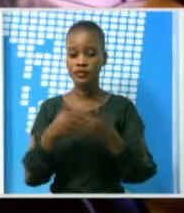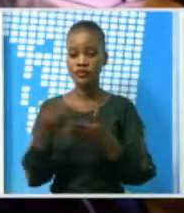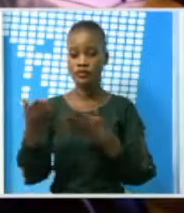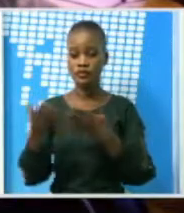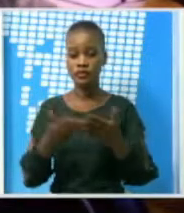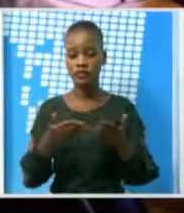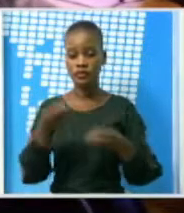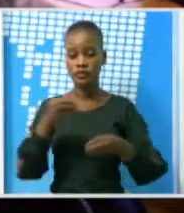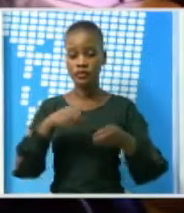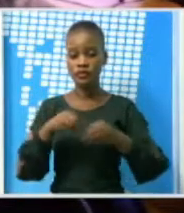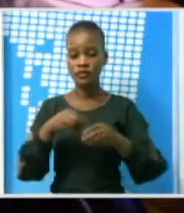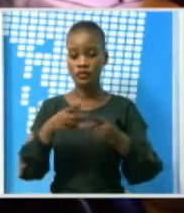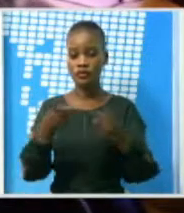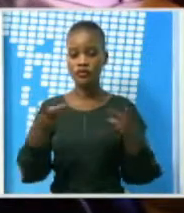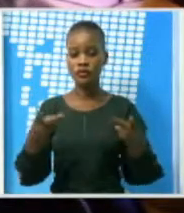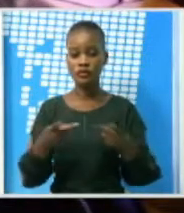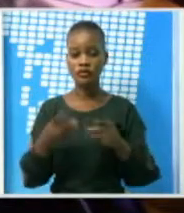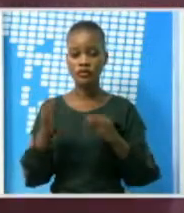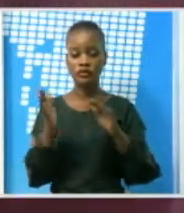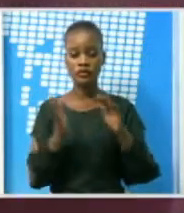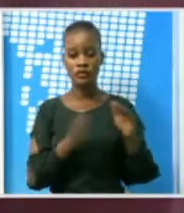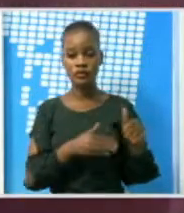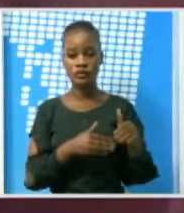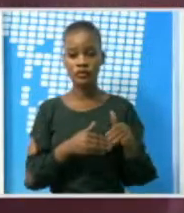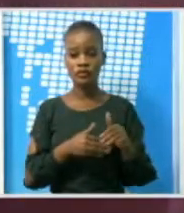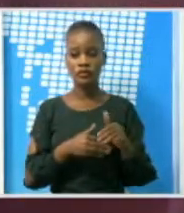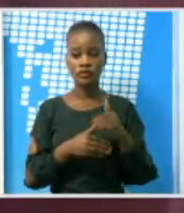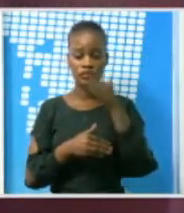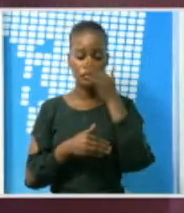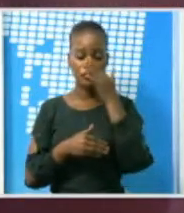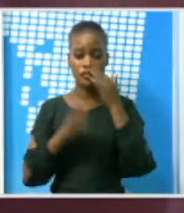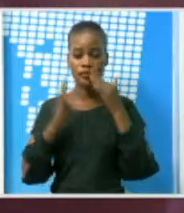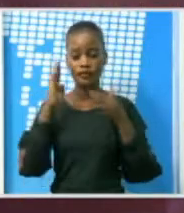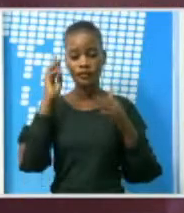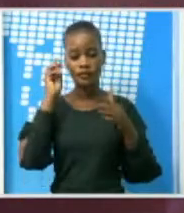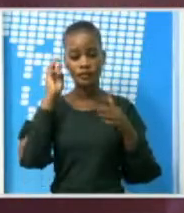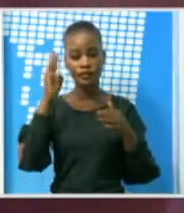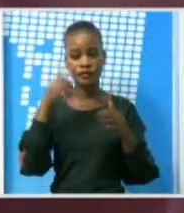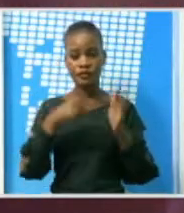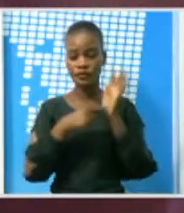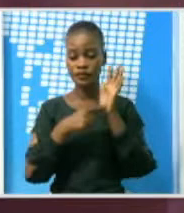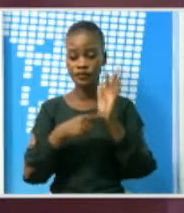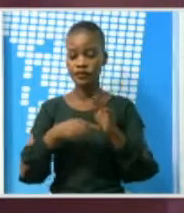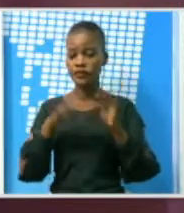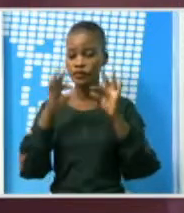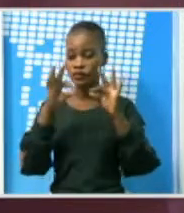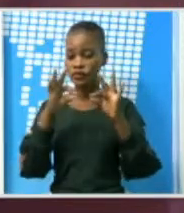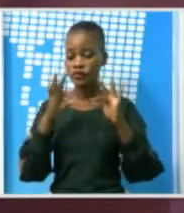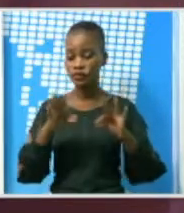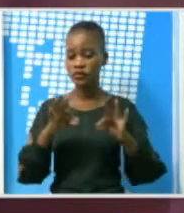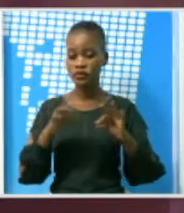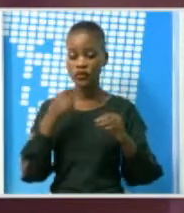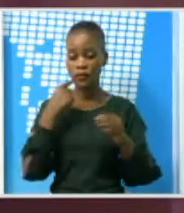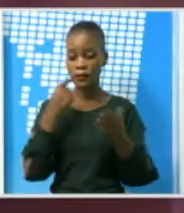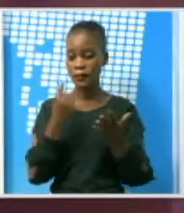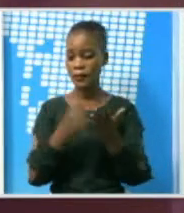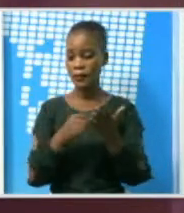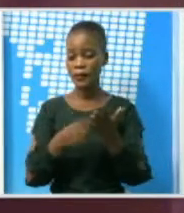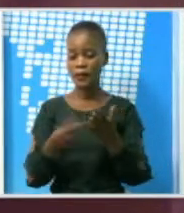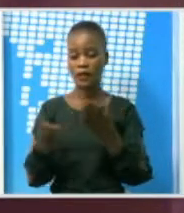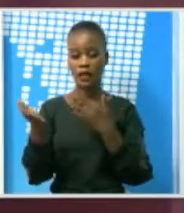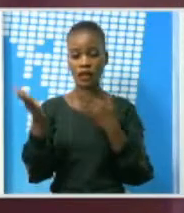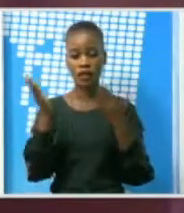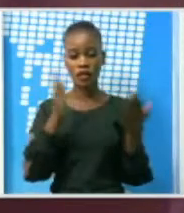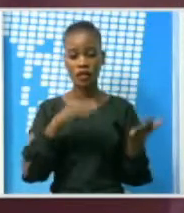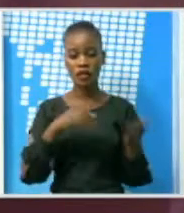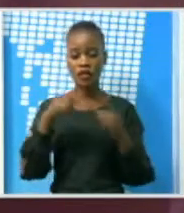the area and throughout Uganda. We are working on a facility that we will probably introduce in Sharm el-Sheikh